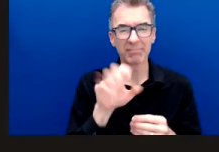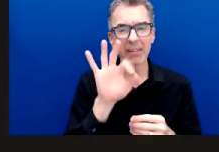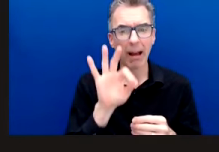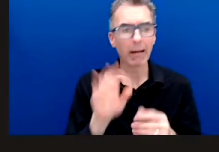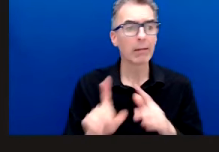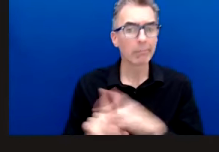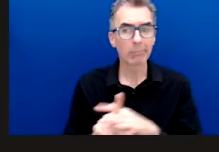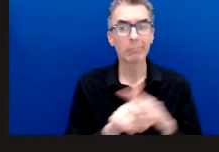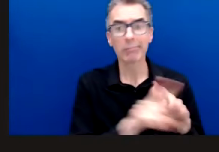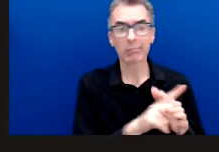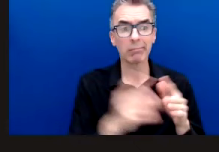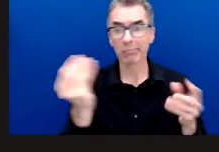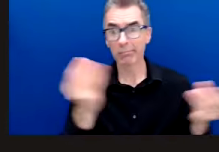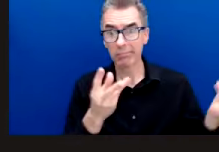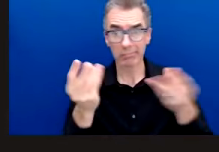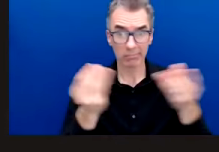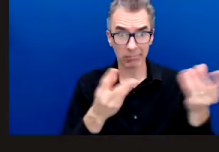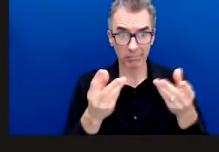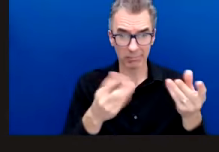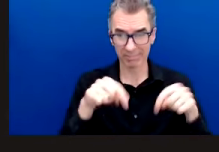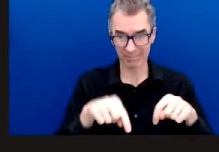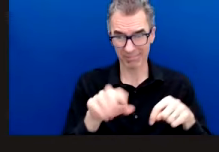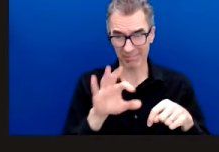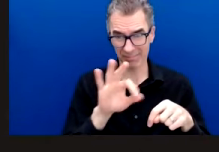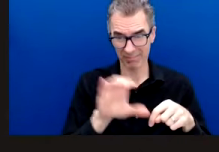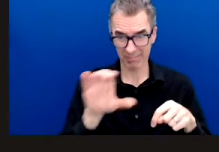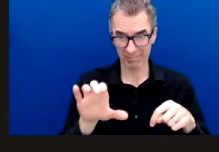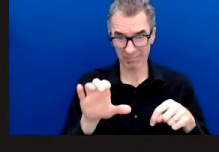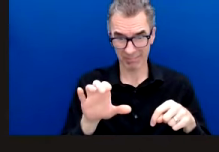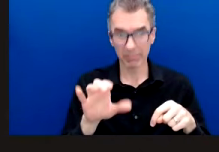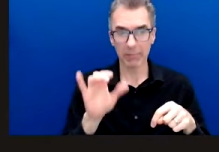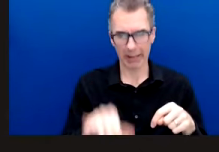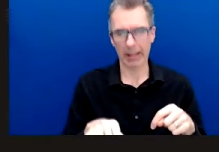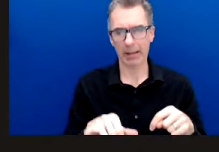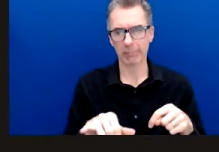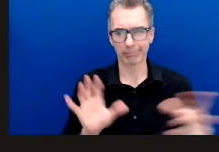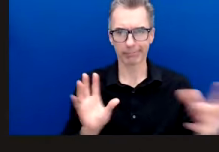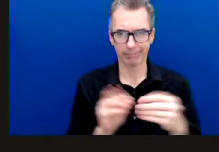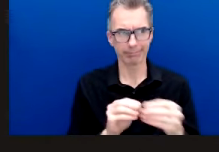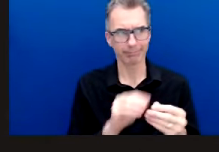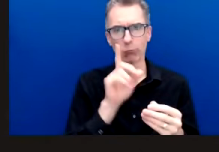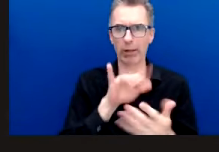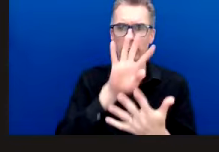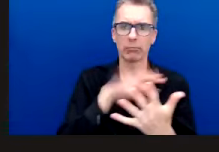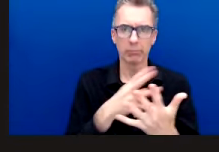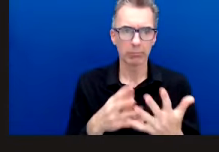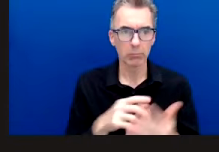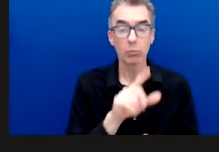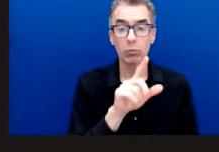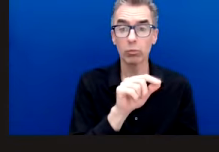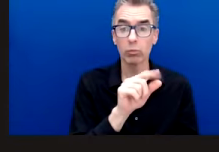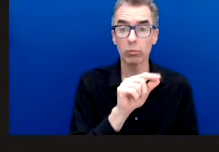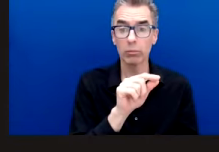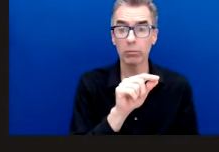that have been reported in regards to Fresno City College. In the 2024-2025 school year, we received